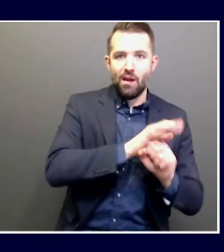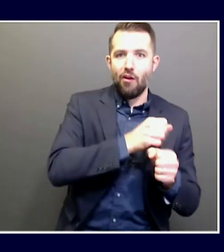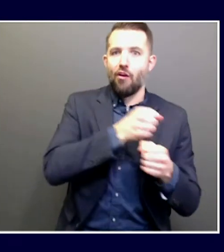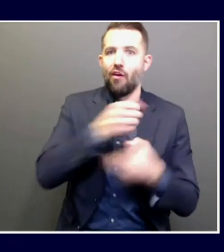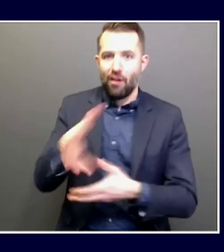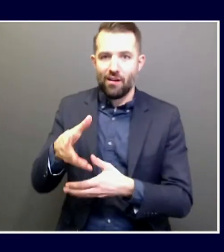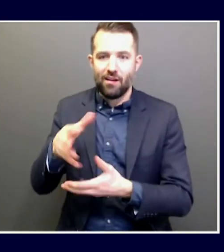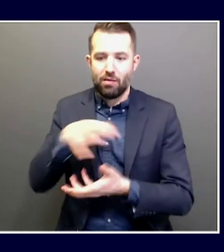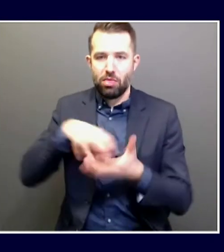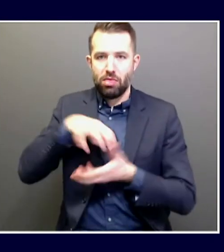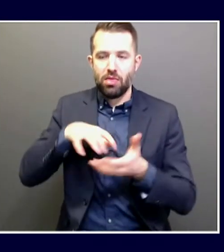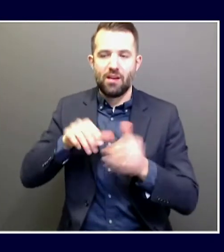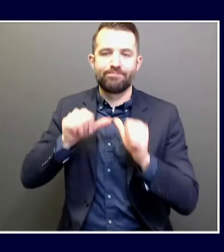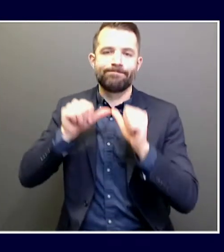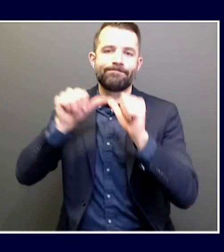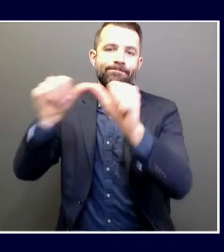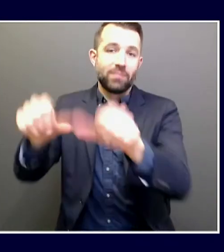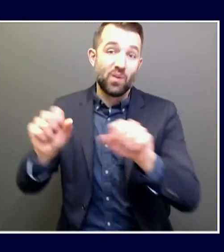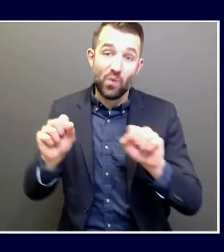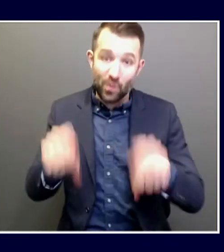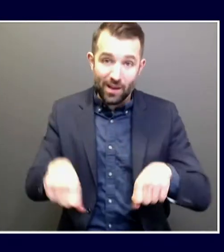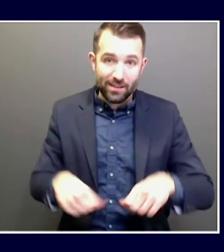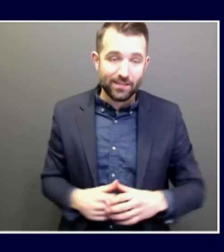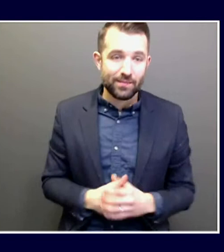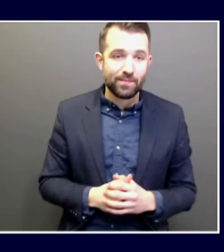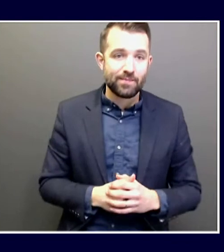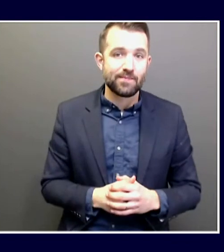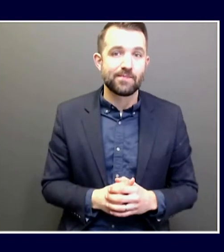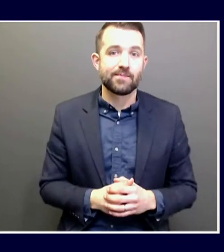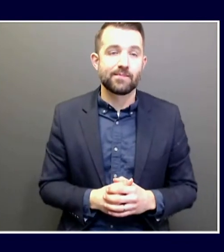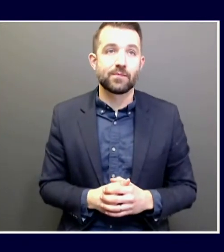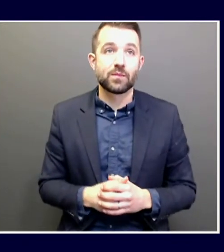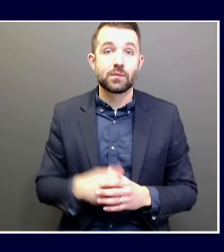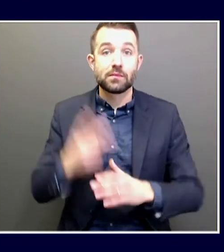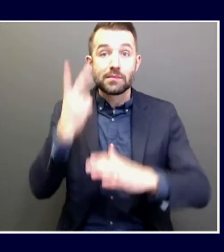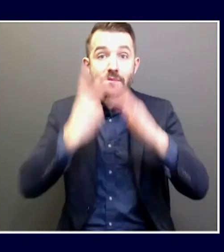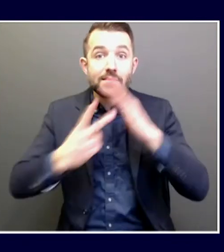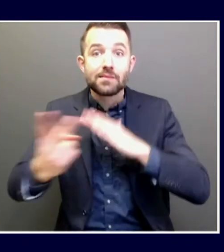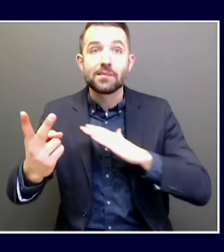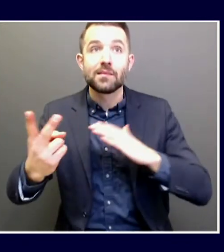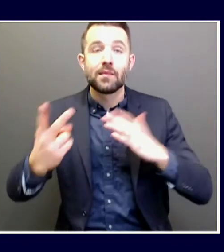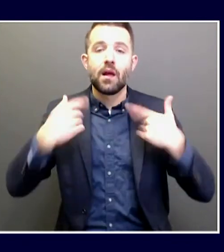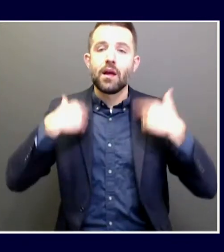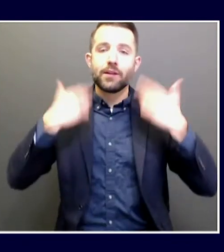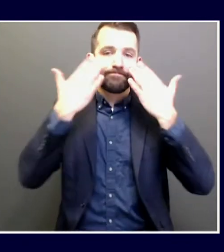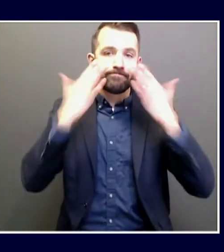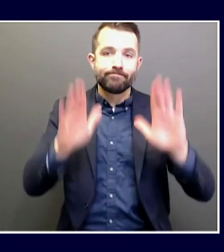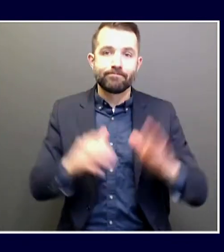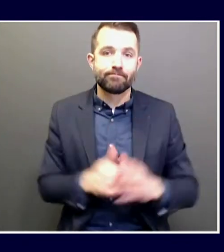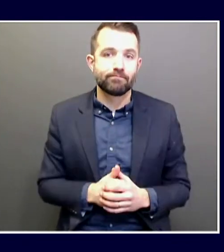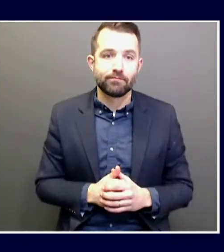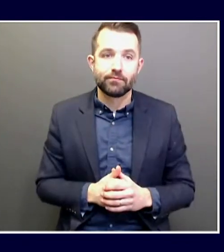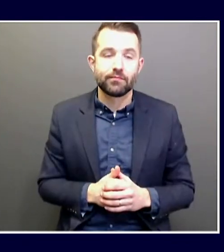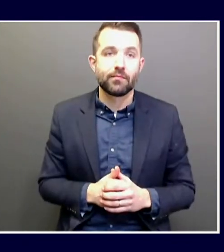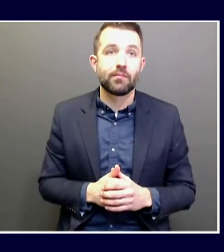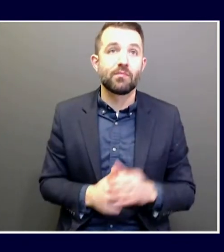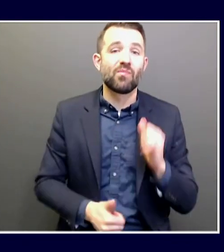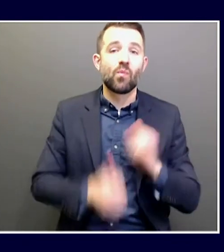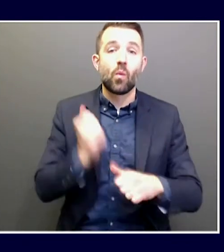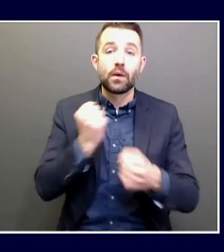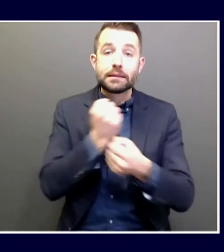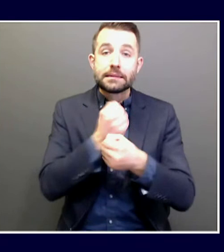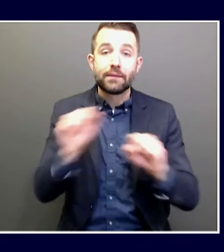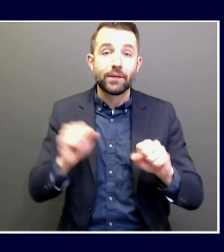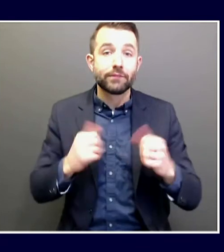of this will be on kids. Our recommendation remains that one of the safest ways to keep younger